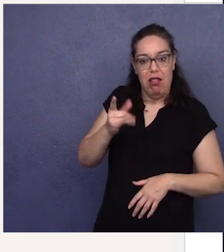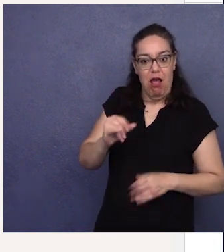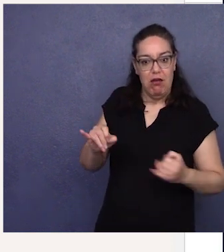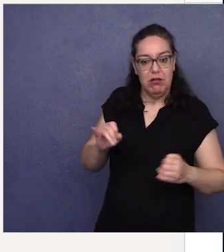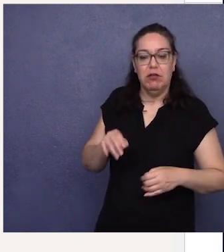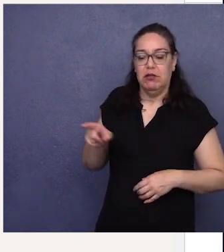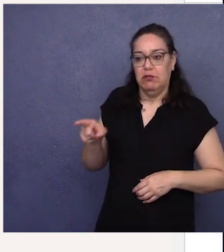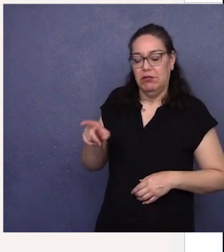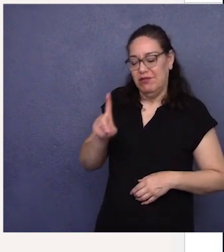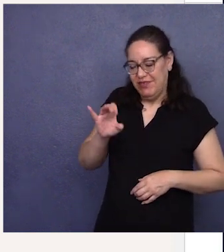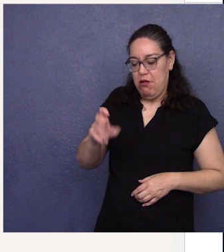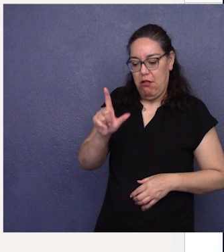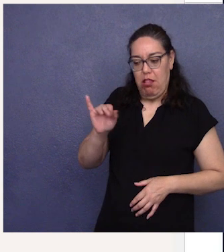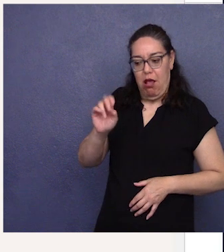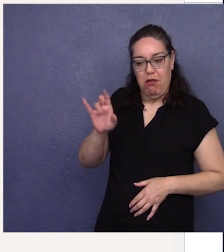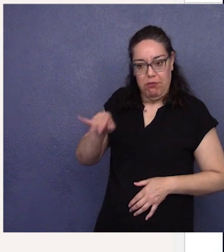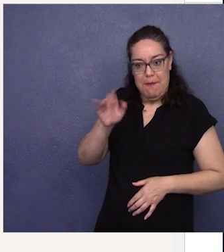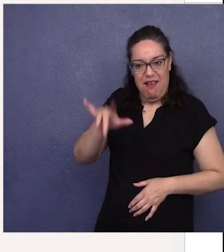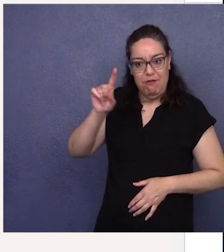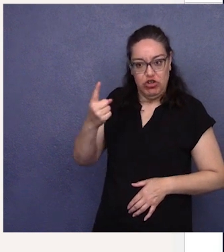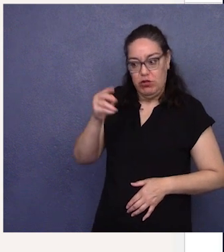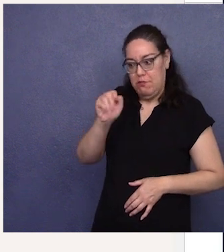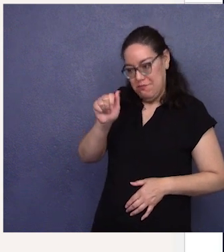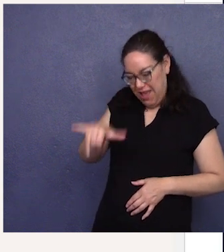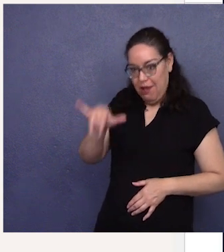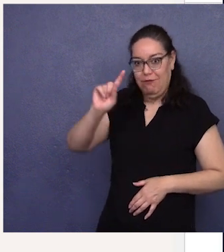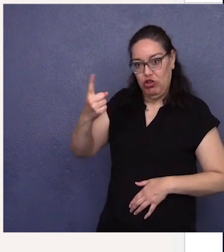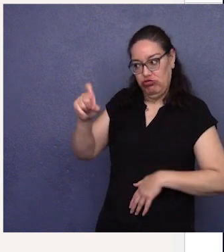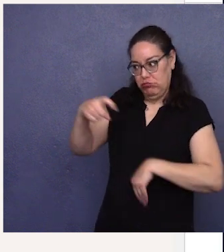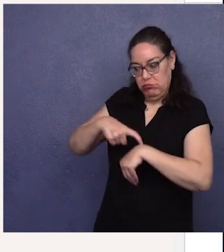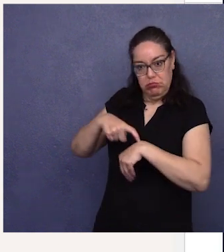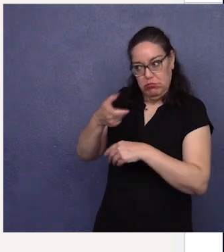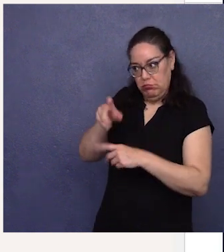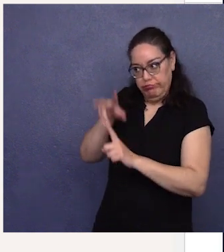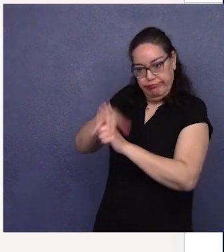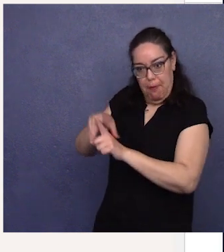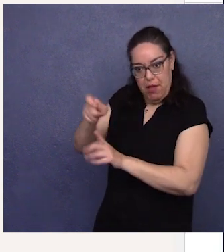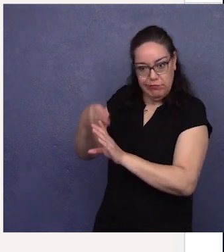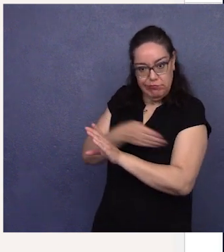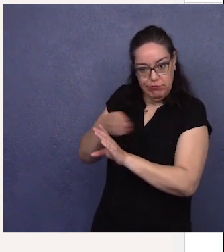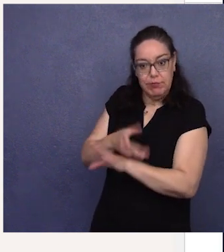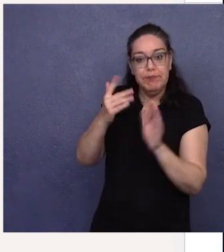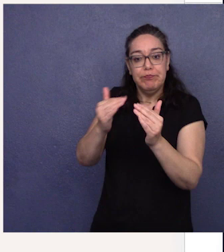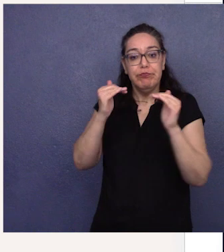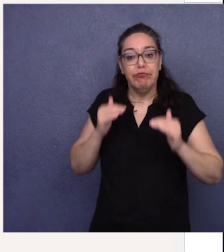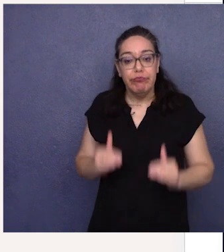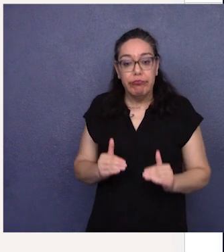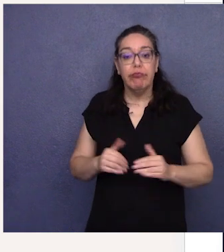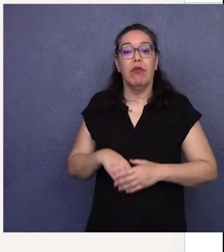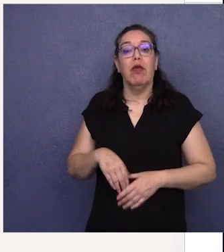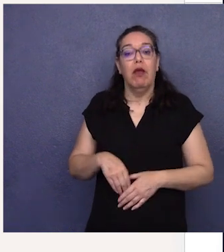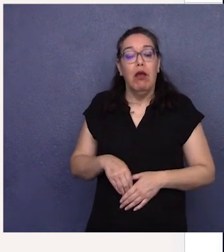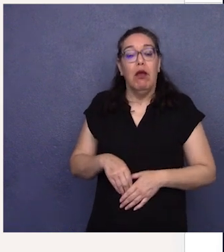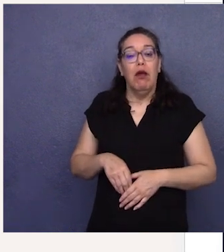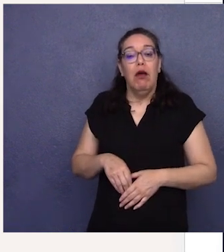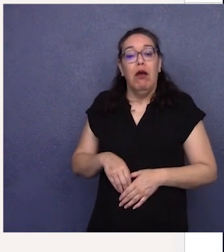And then the week of June 5th is our decision-making meeting. So we have about a month to